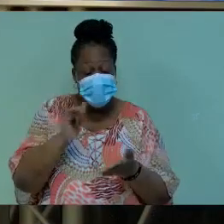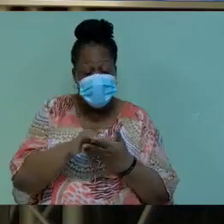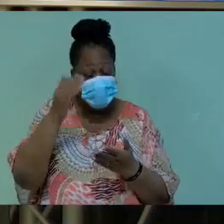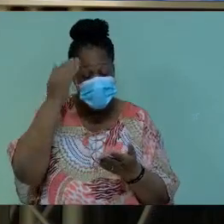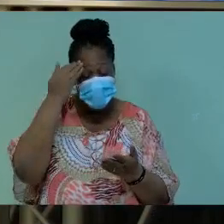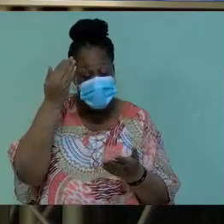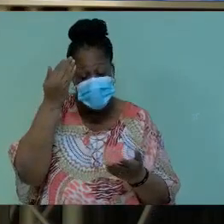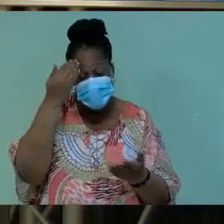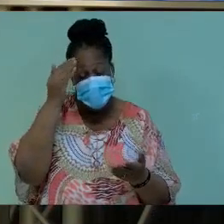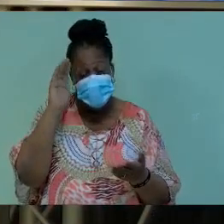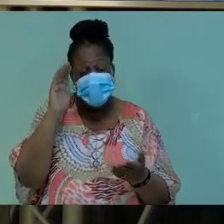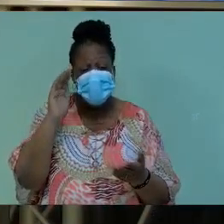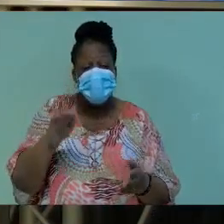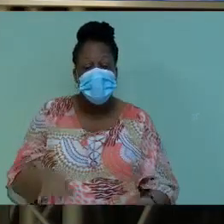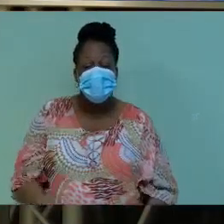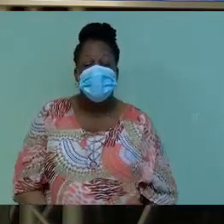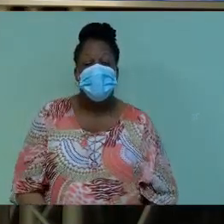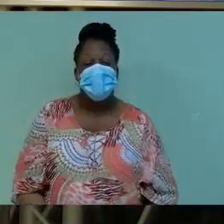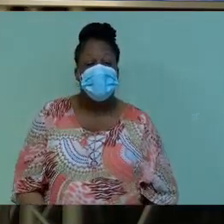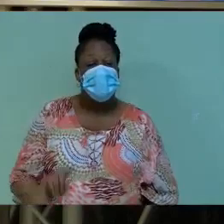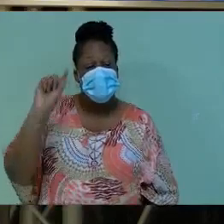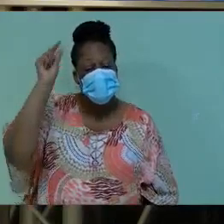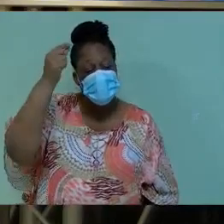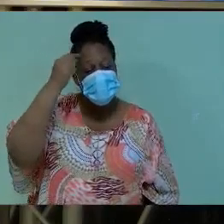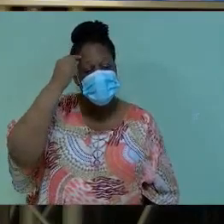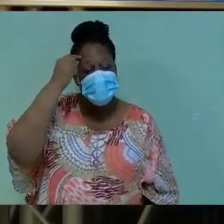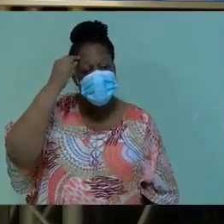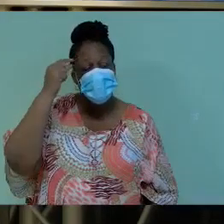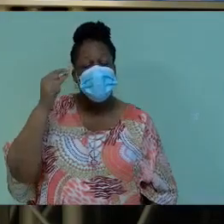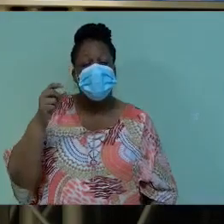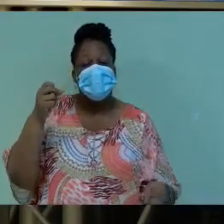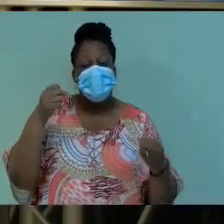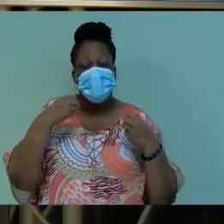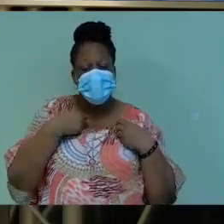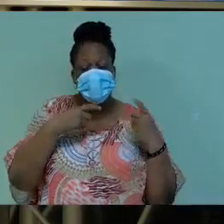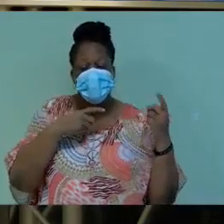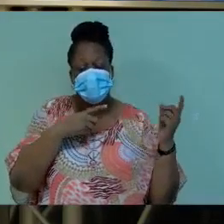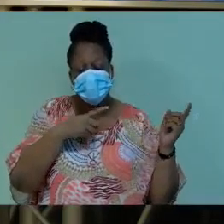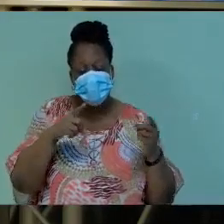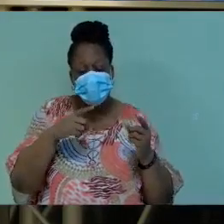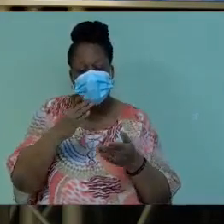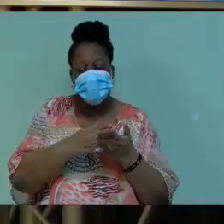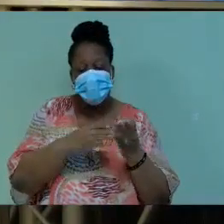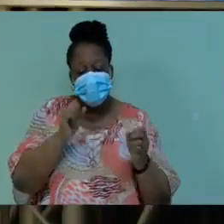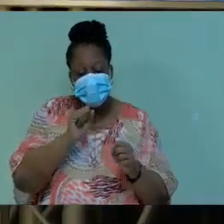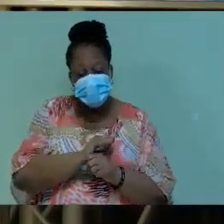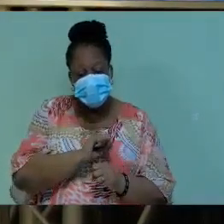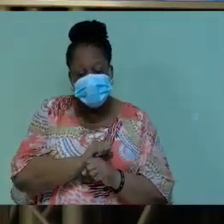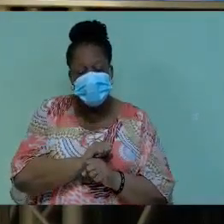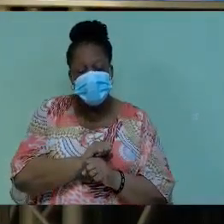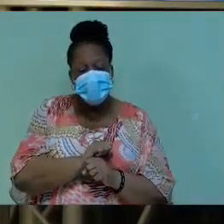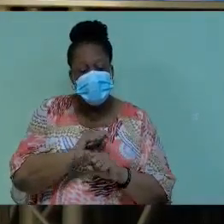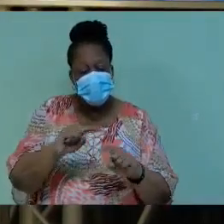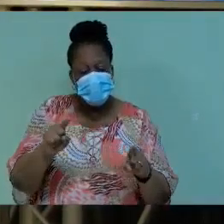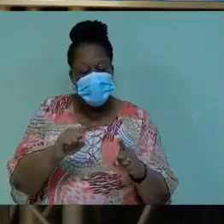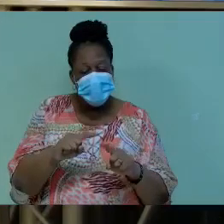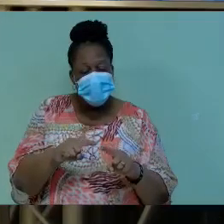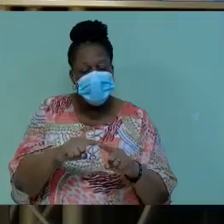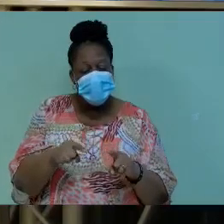The government has embarked on certain safety nets at this very